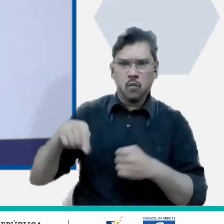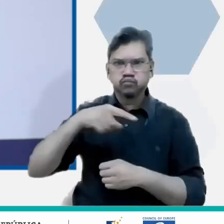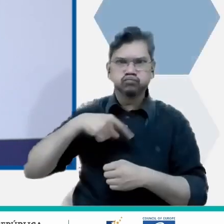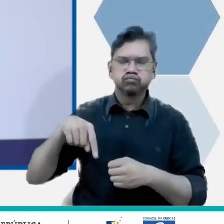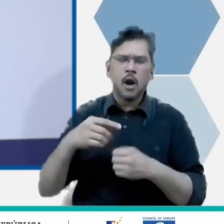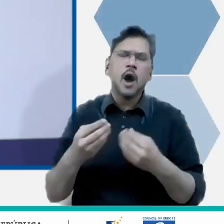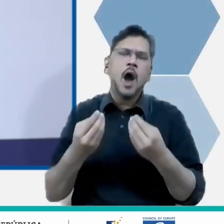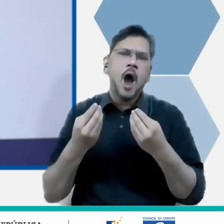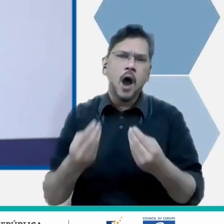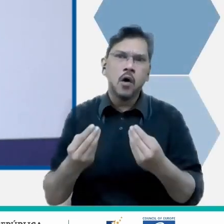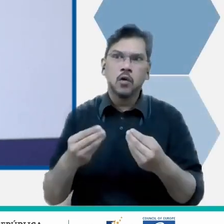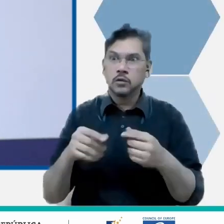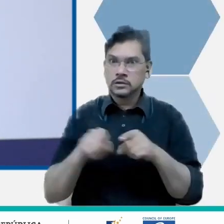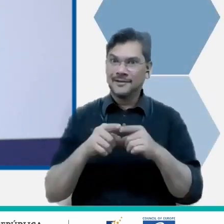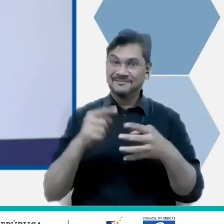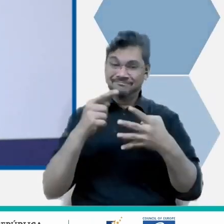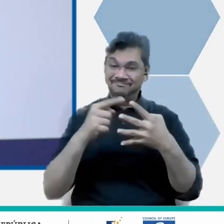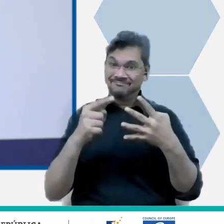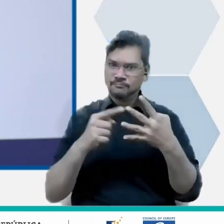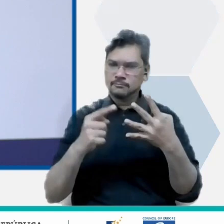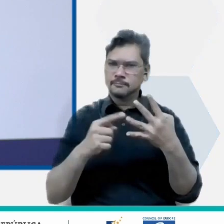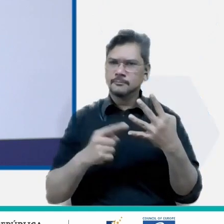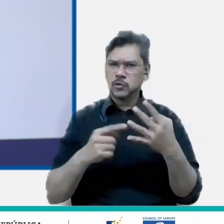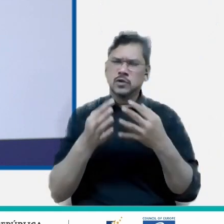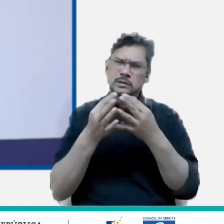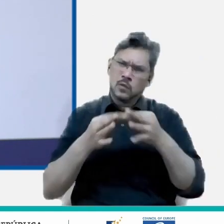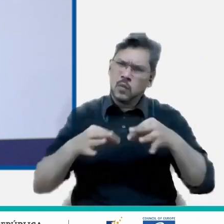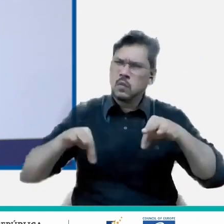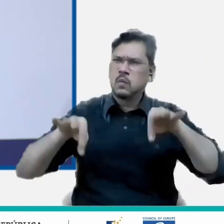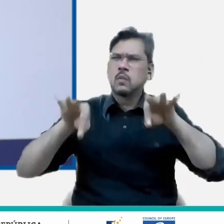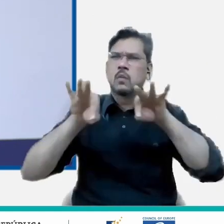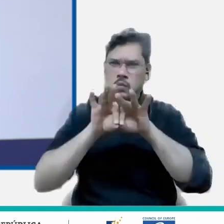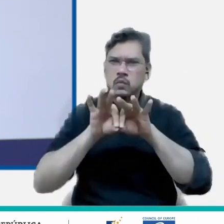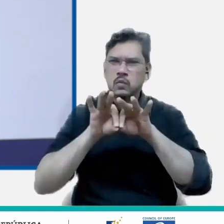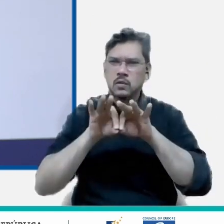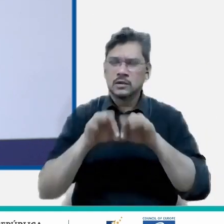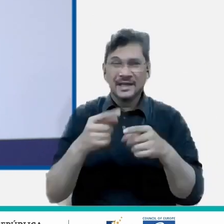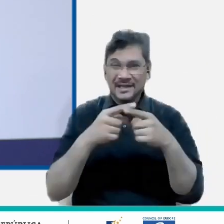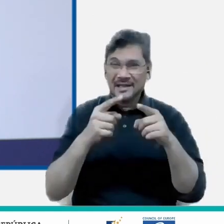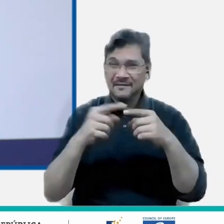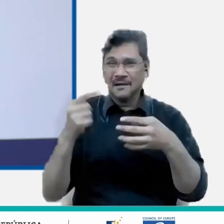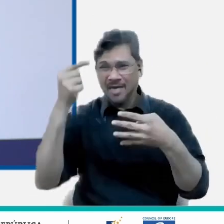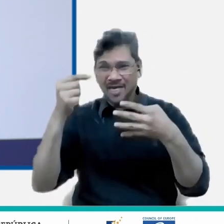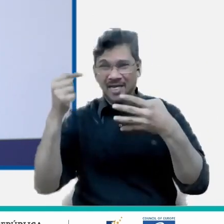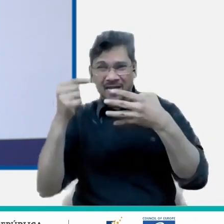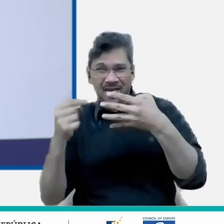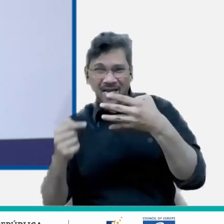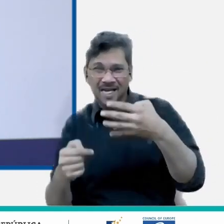priority areas are divided into, each one is divided into four sectors